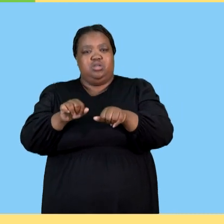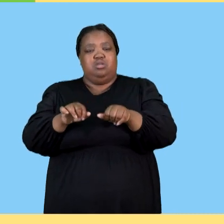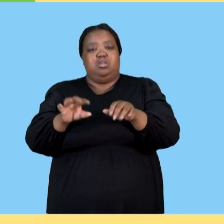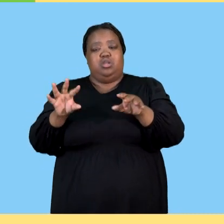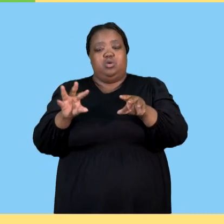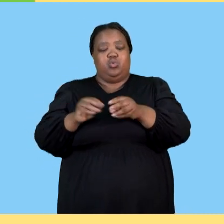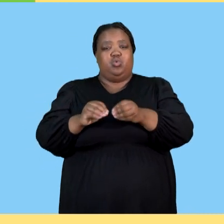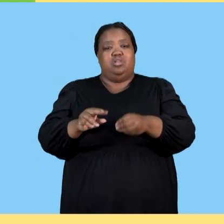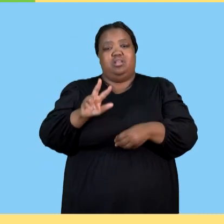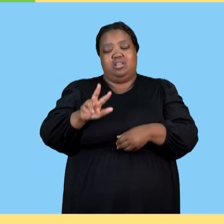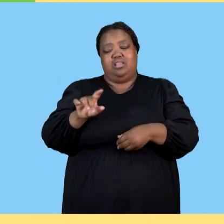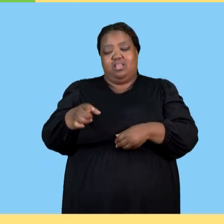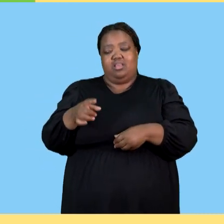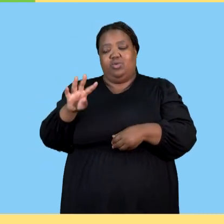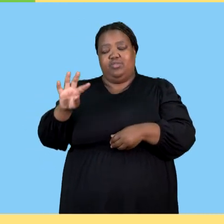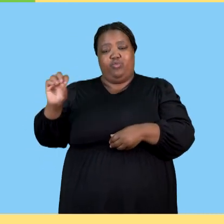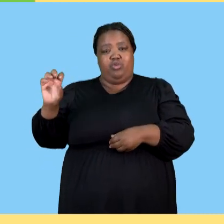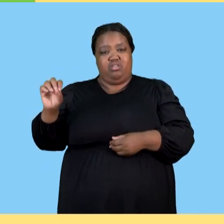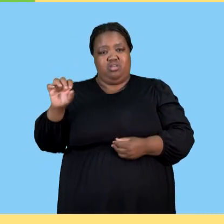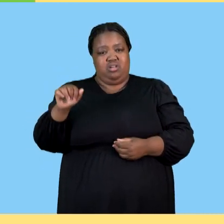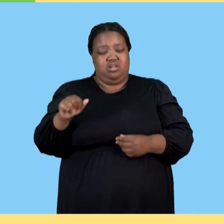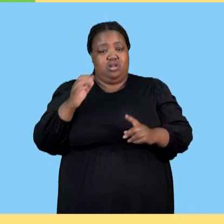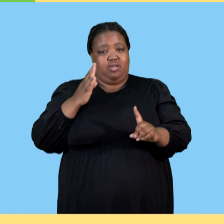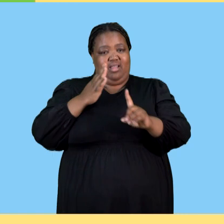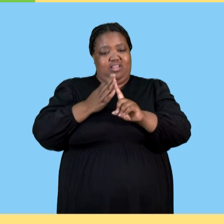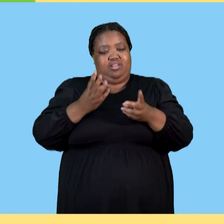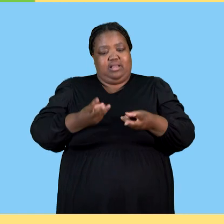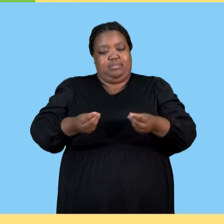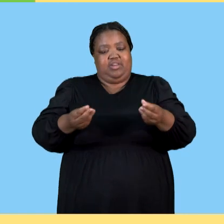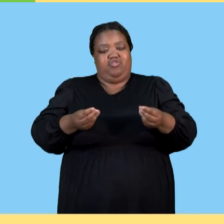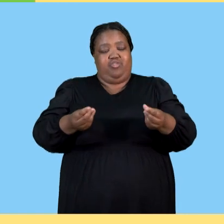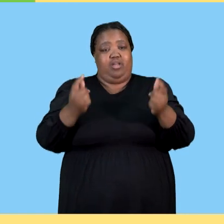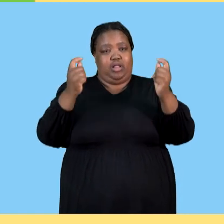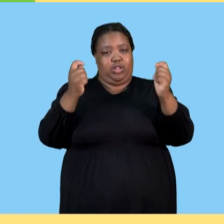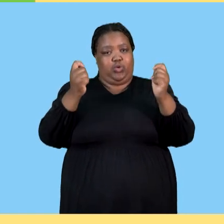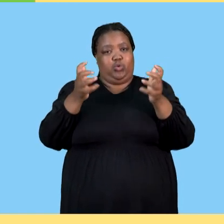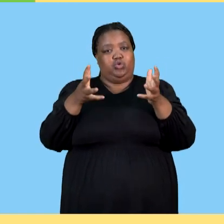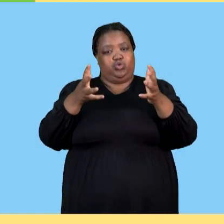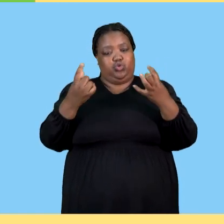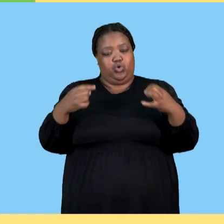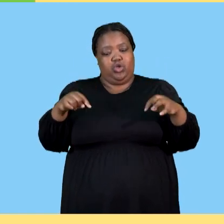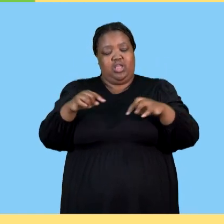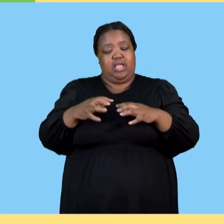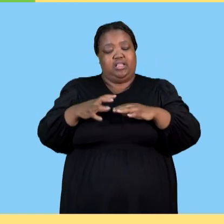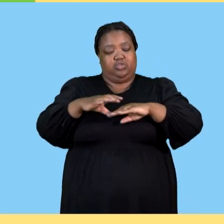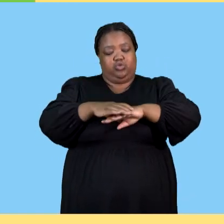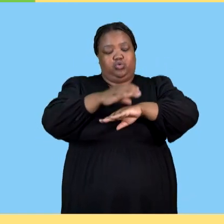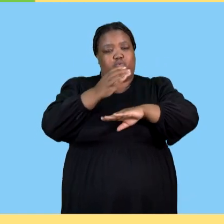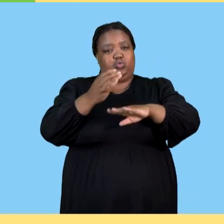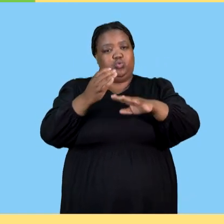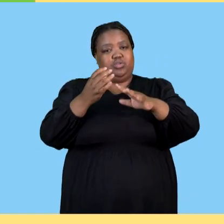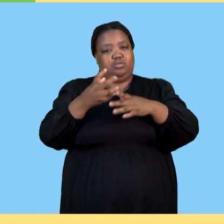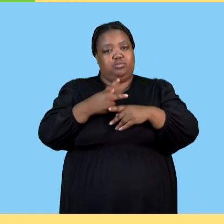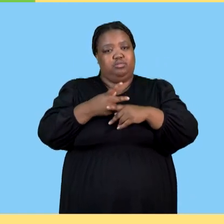us 8,400. That becomes the direct material cost for us to produce 10 pairs